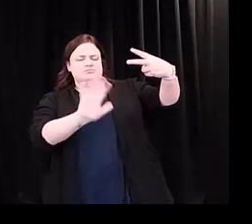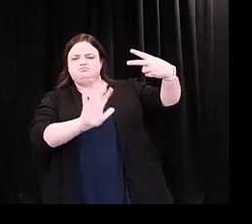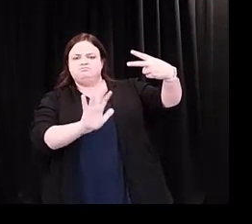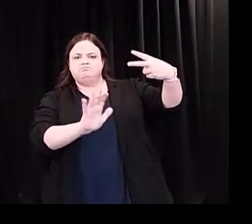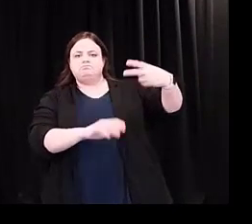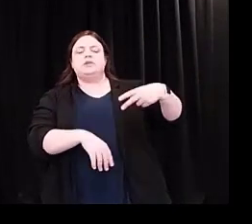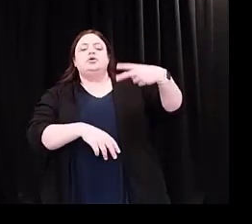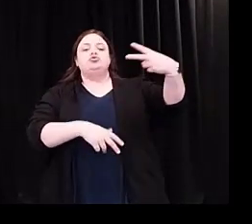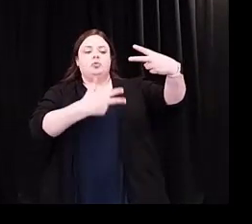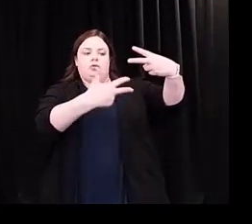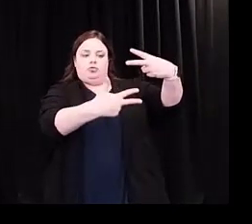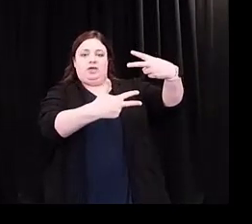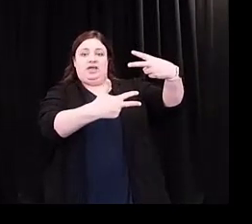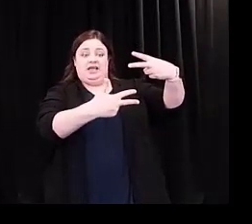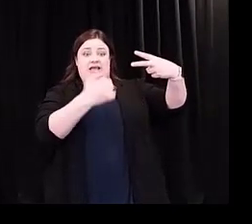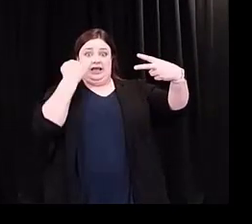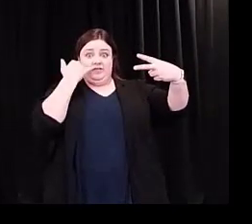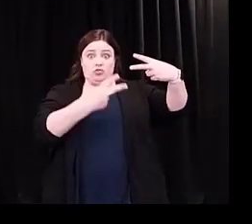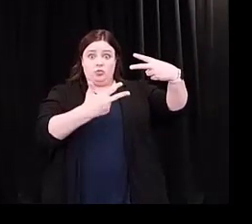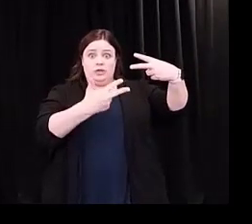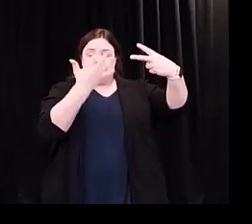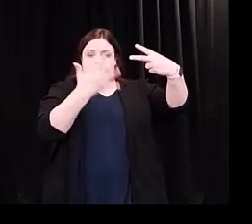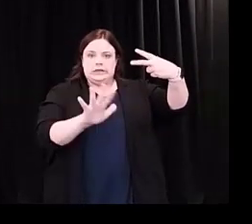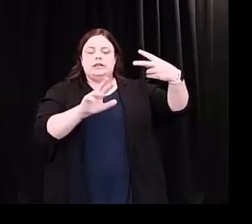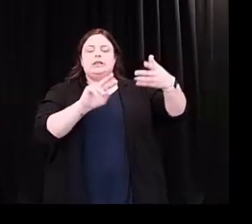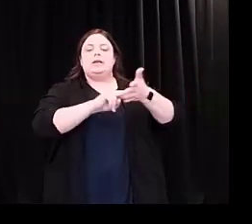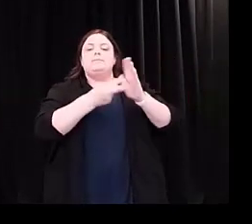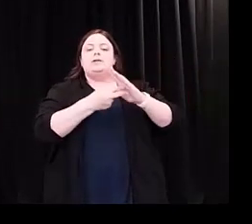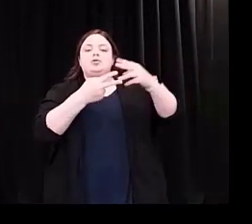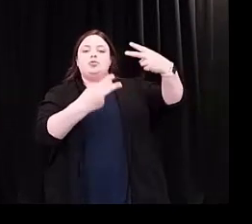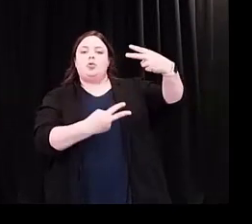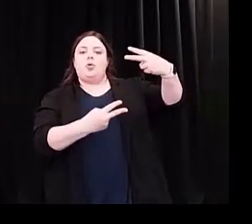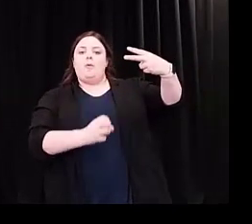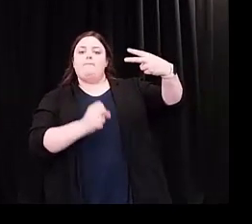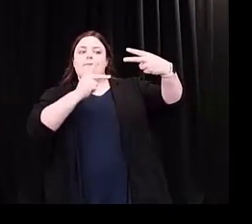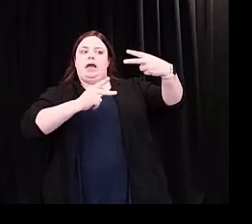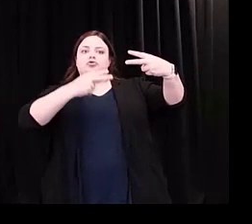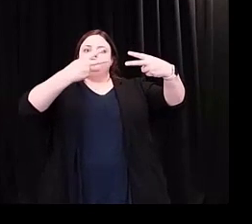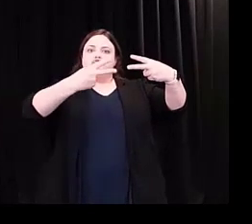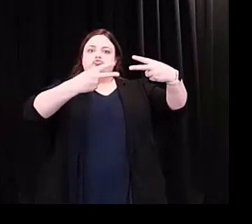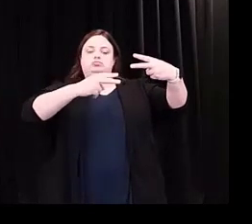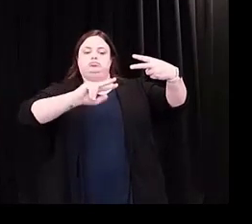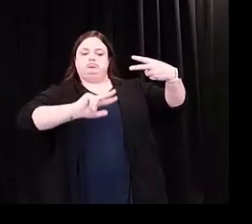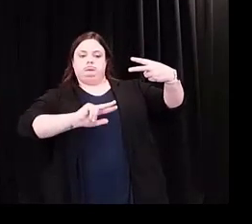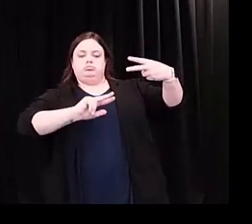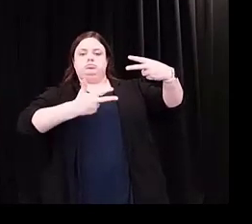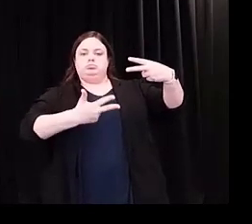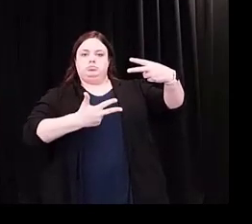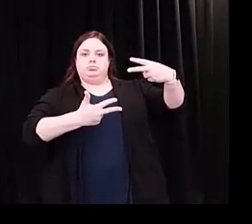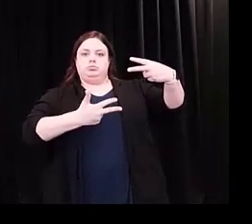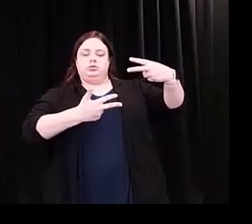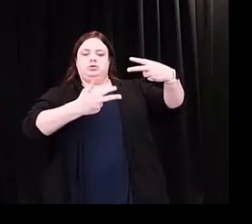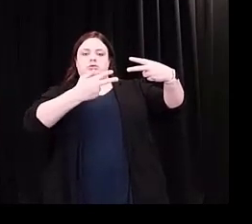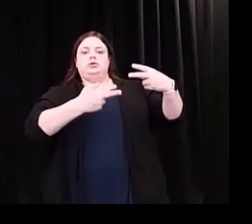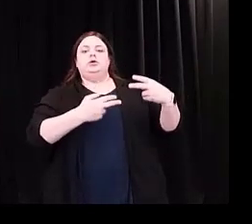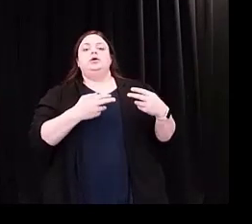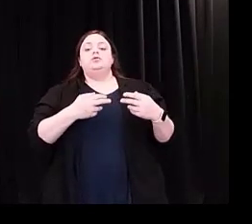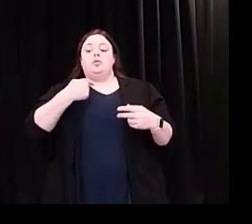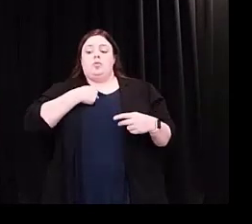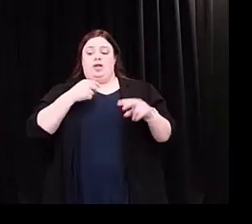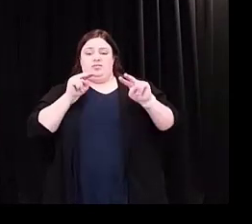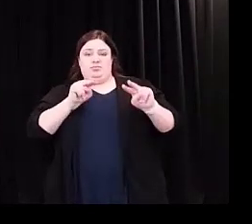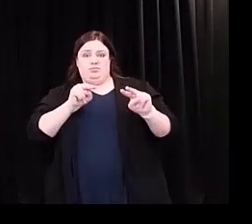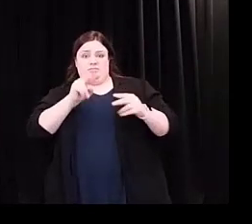if heading 3 is the end, then you go back out to heading 2 and progress in that manner. So when I'm looking at